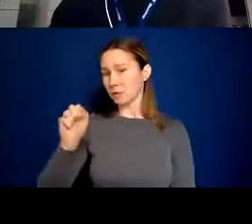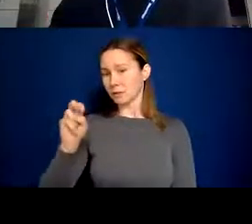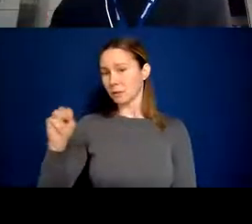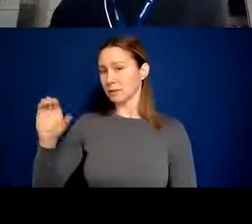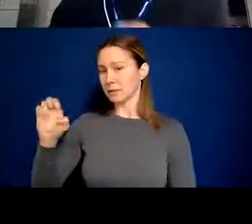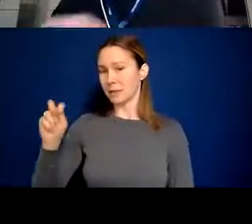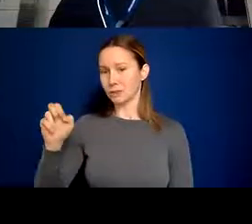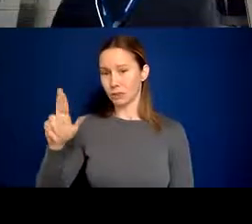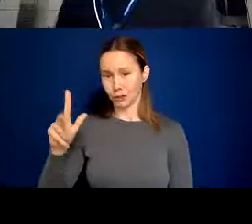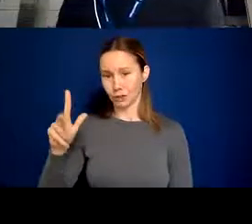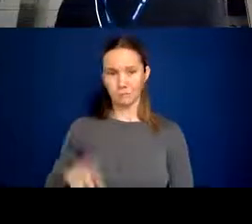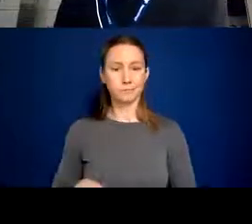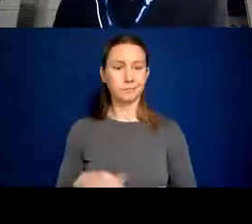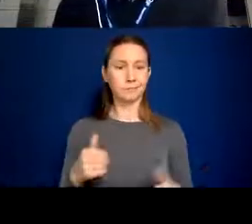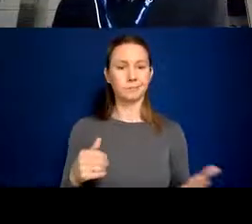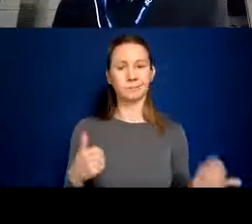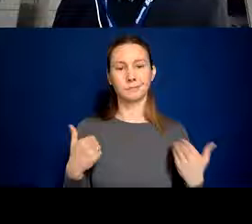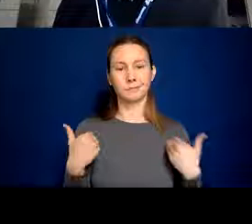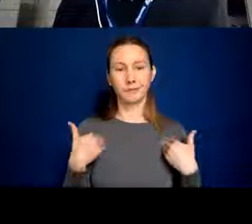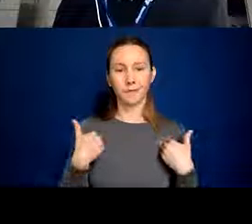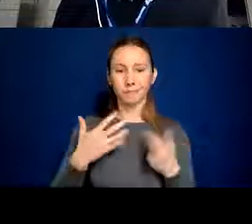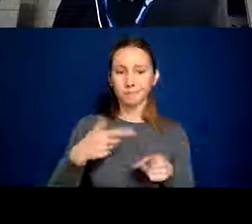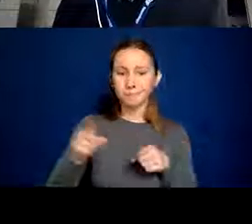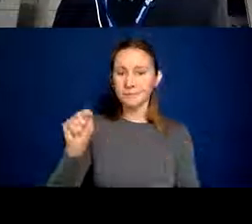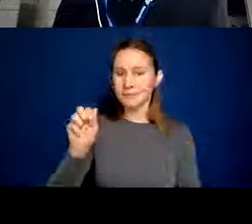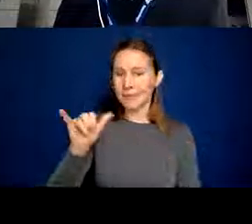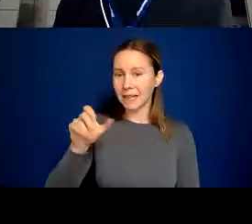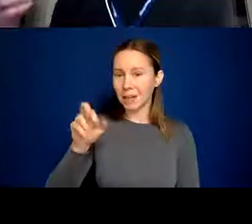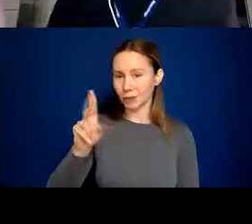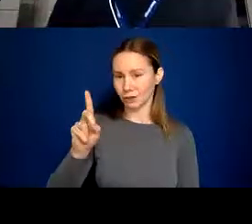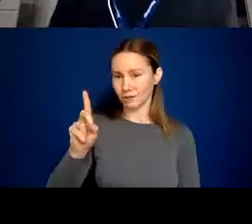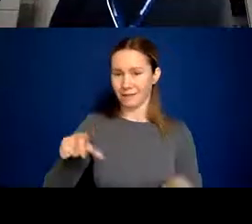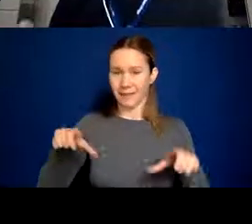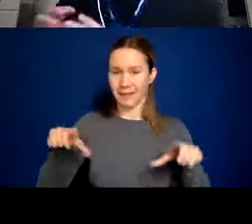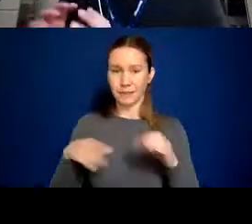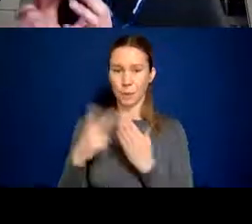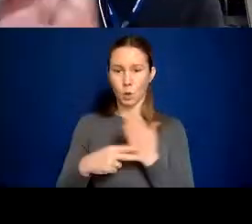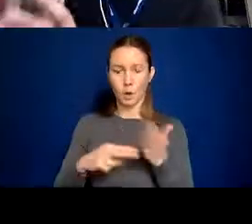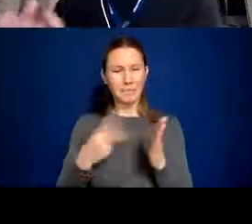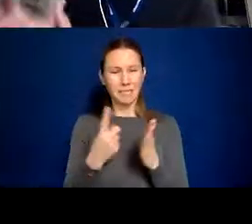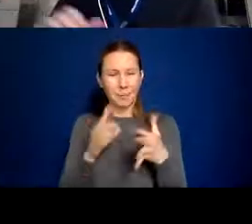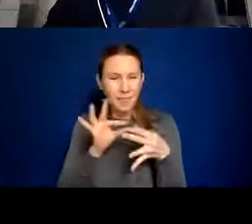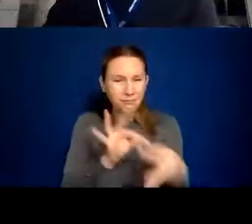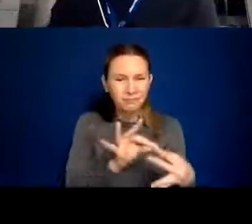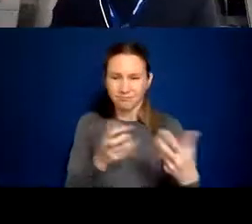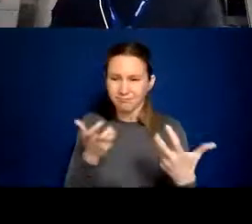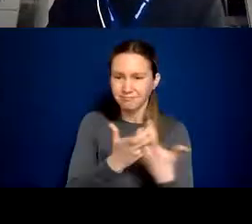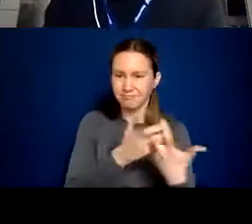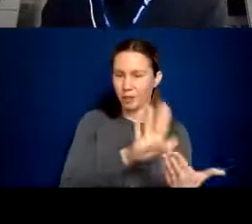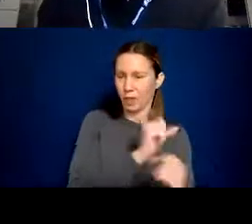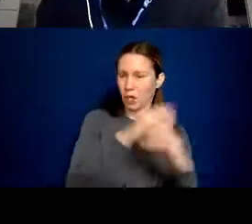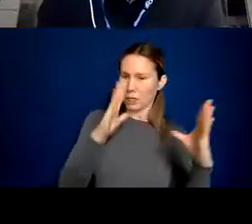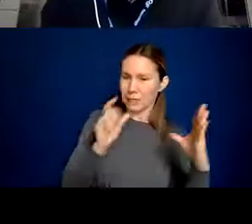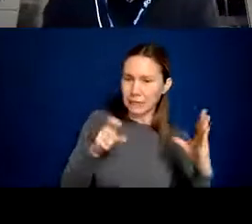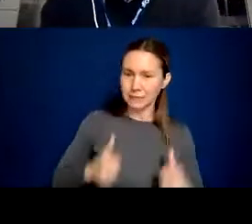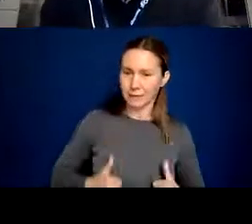We have tailored activity programs, things that are meaningful for the patient that we craft specifically